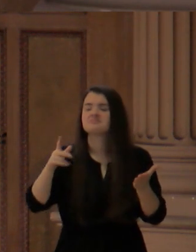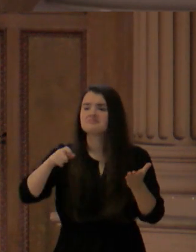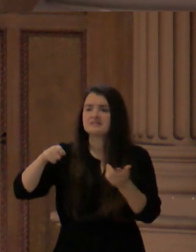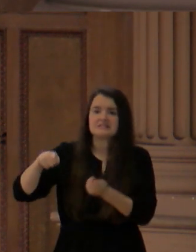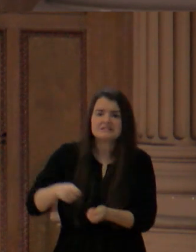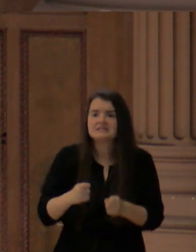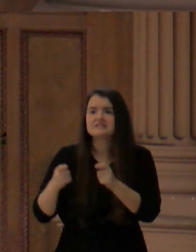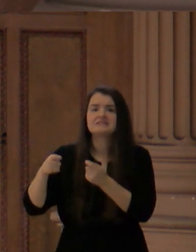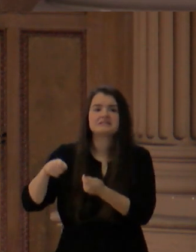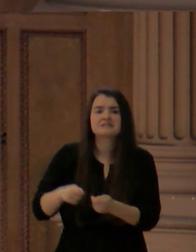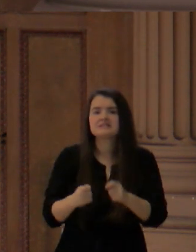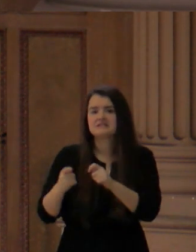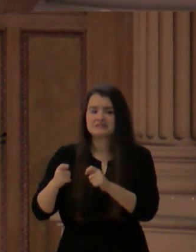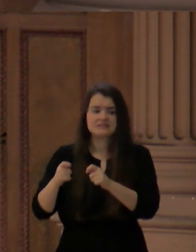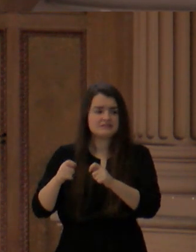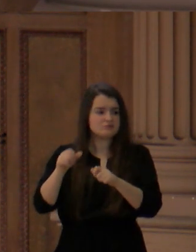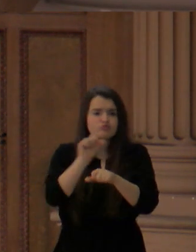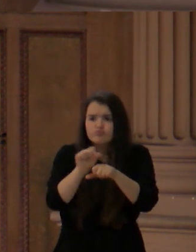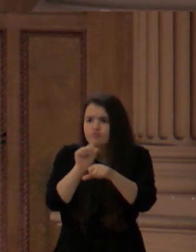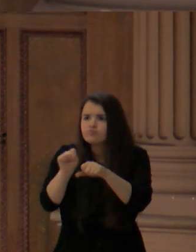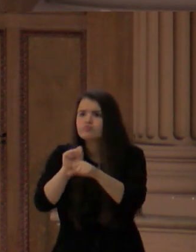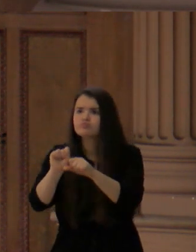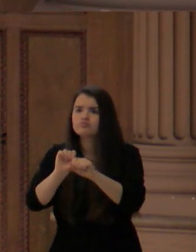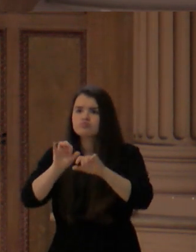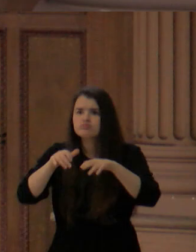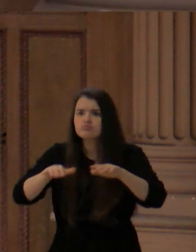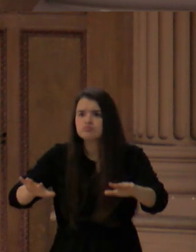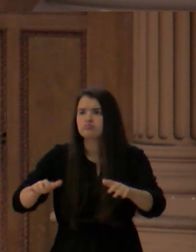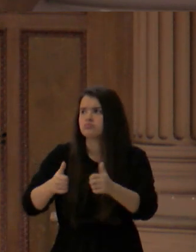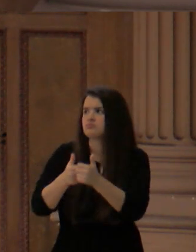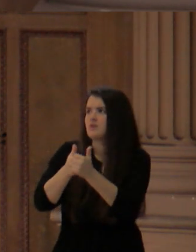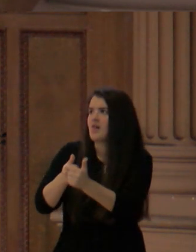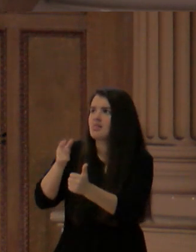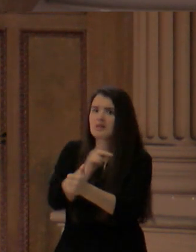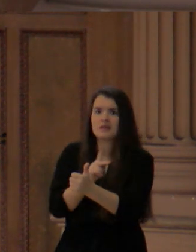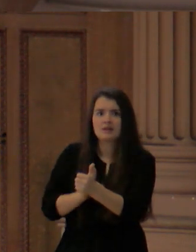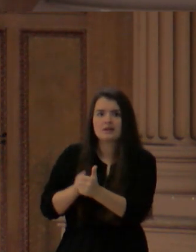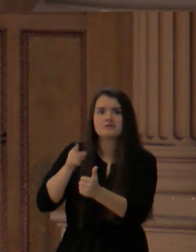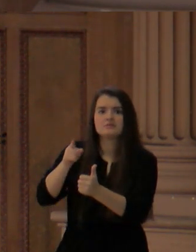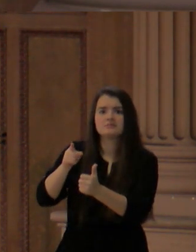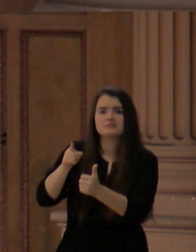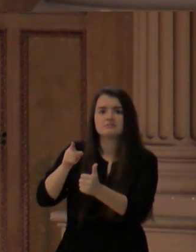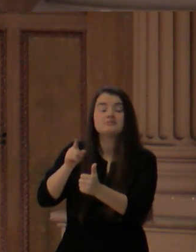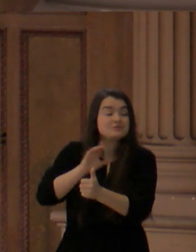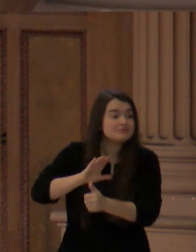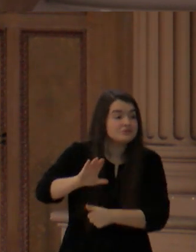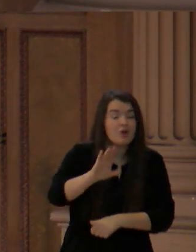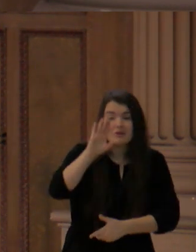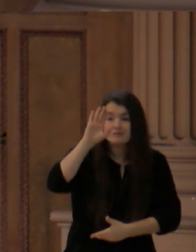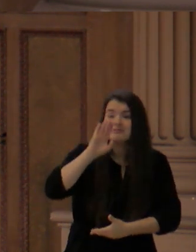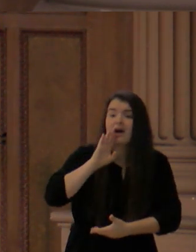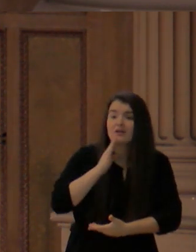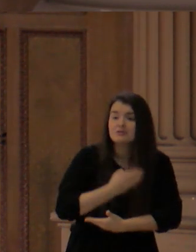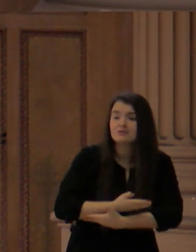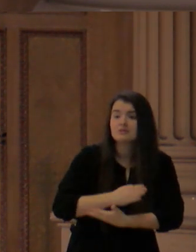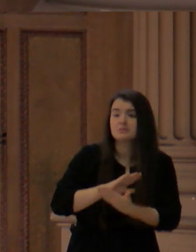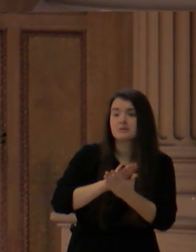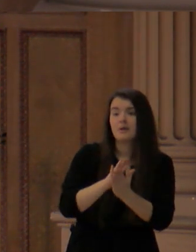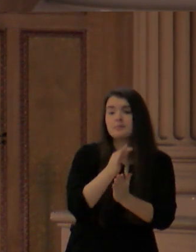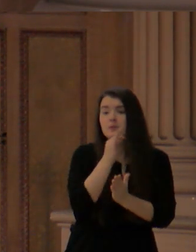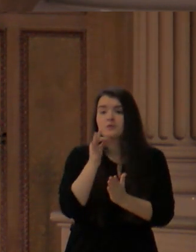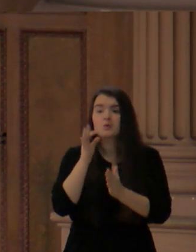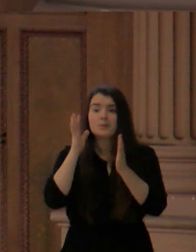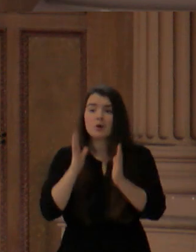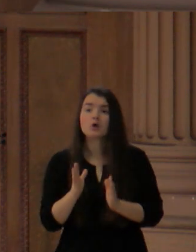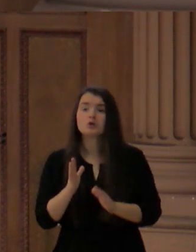and to make his implements of war in the equipment of his chariots. He'll take your daughters to be perfumers and cooks and